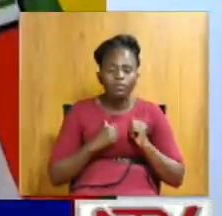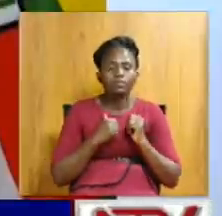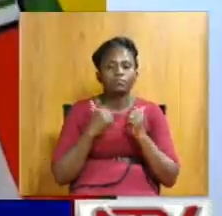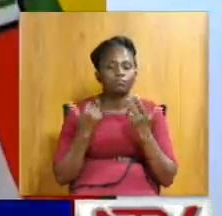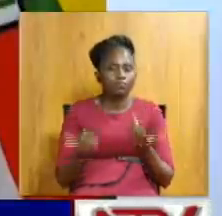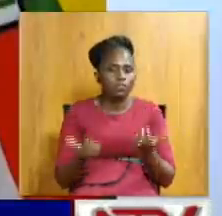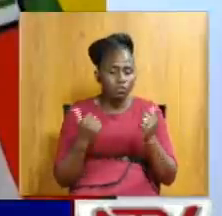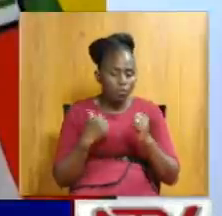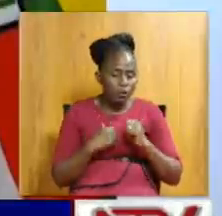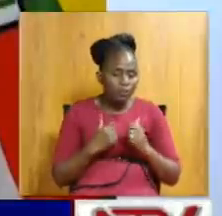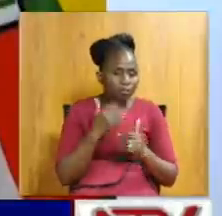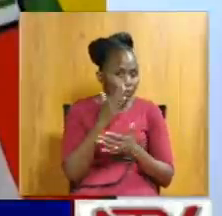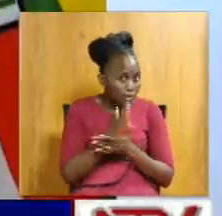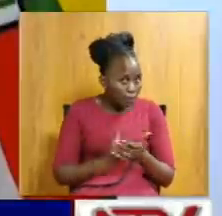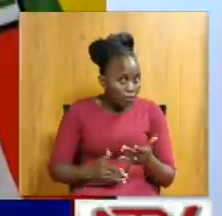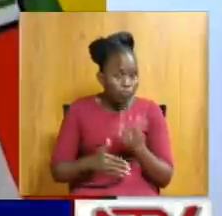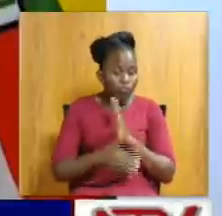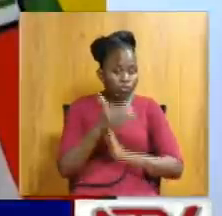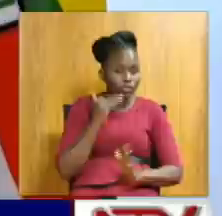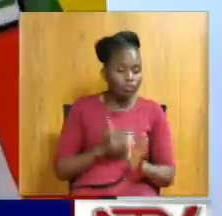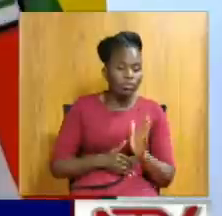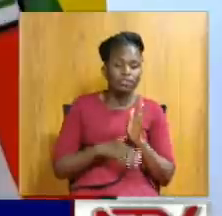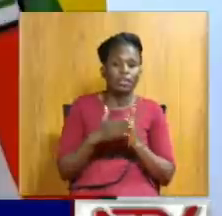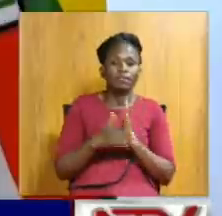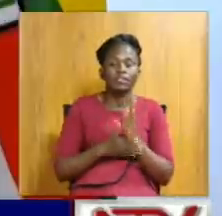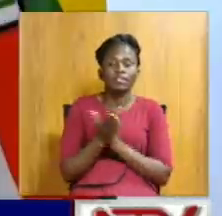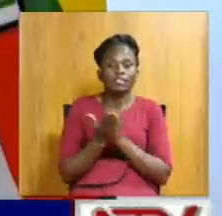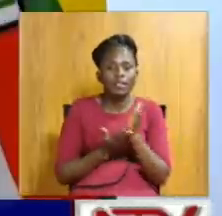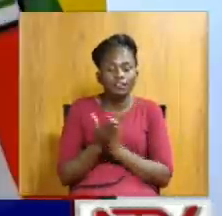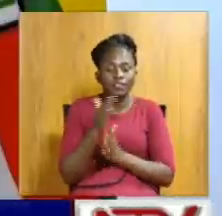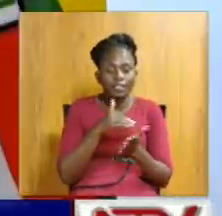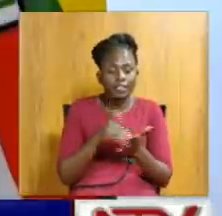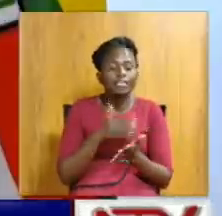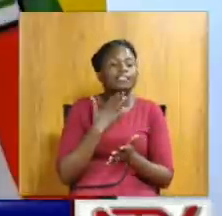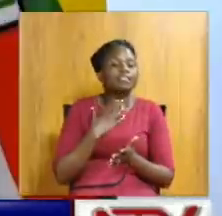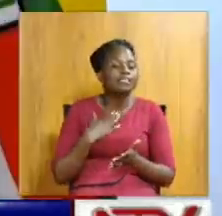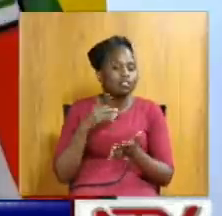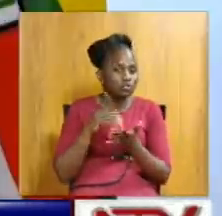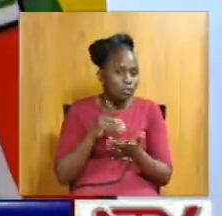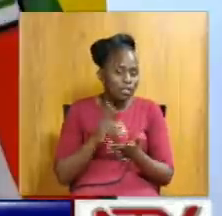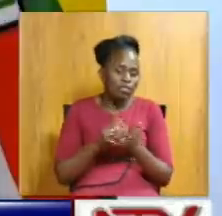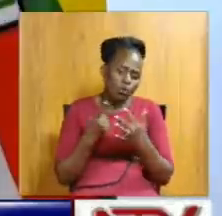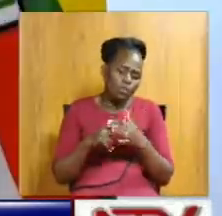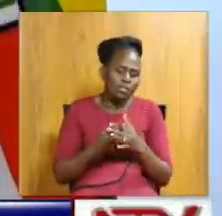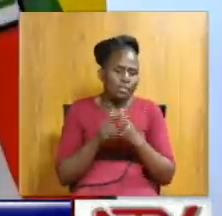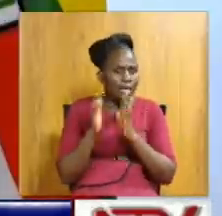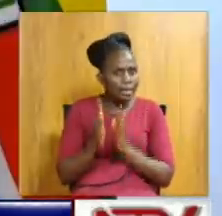schools, some of the professional services such as private doctors, engineers, etc.